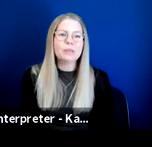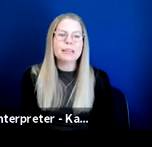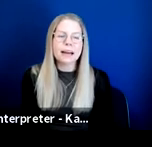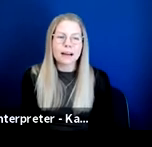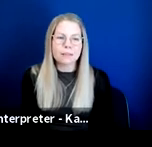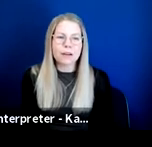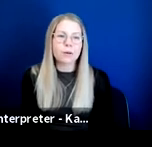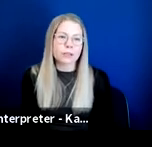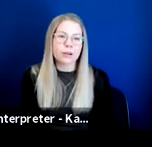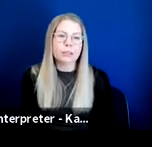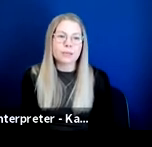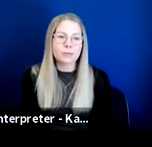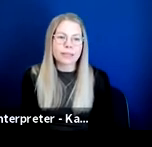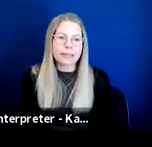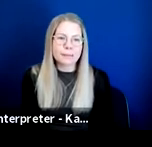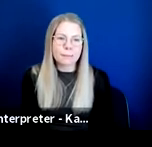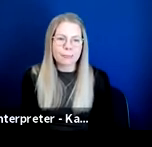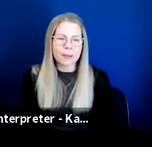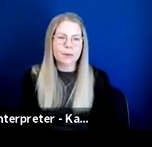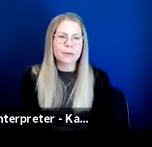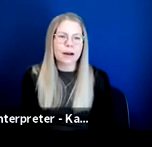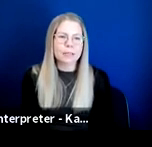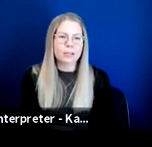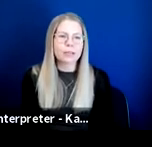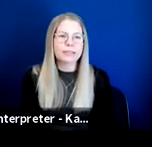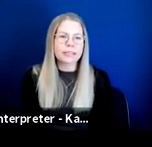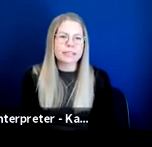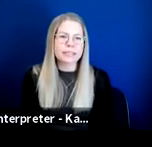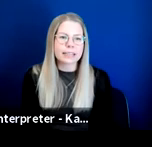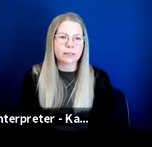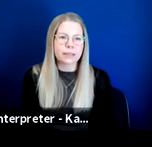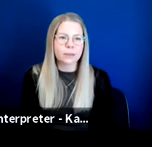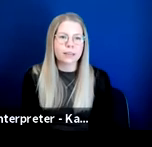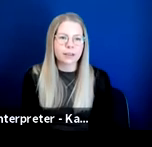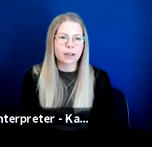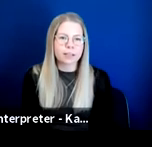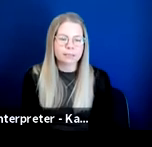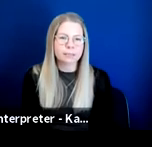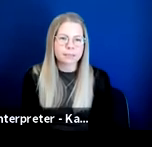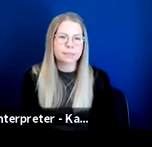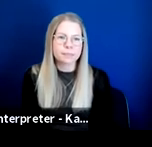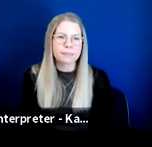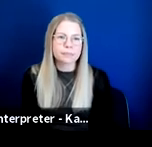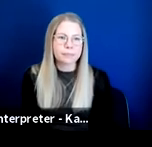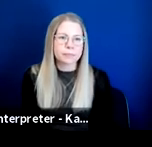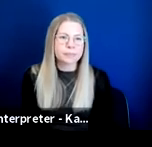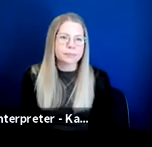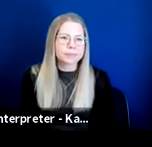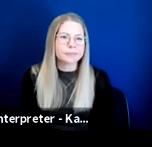And we used to have a course called speech reading, although now it's called living successfully with hearing loss.